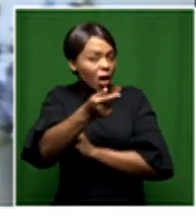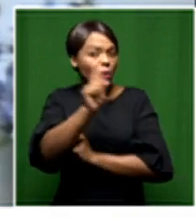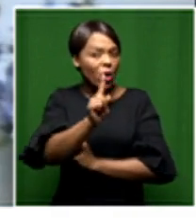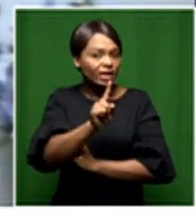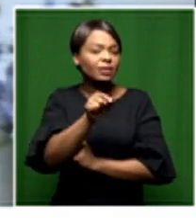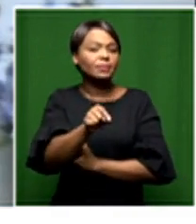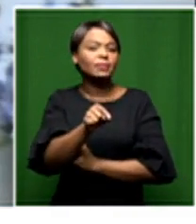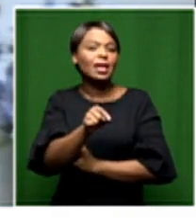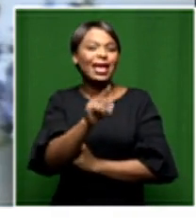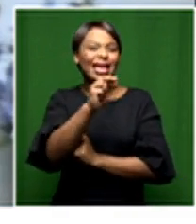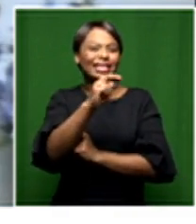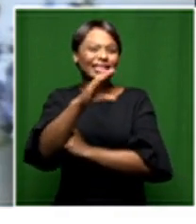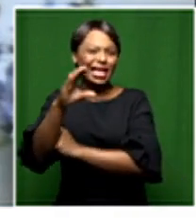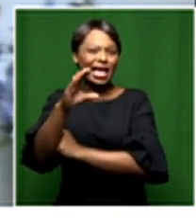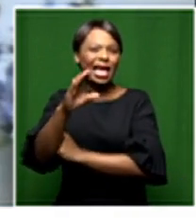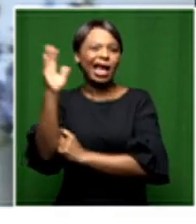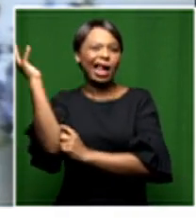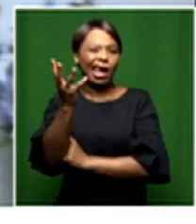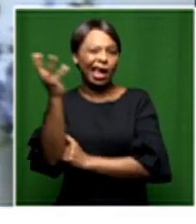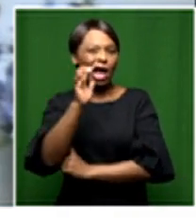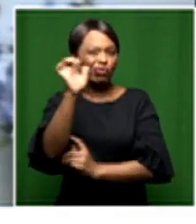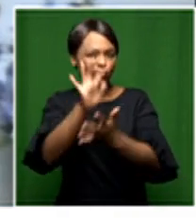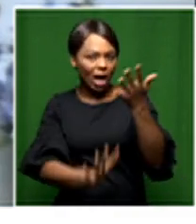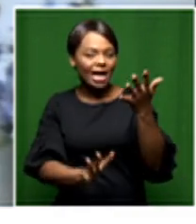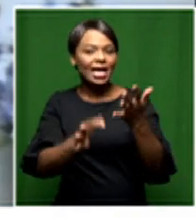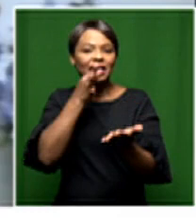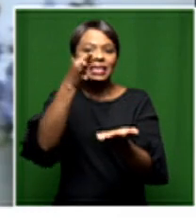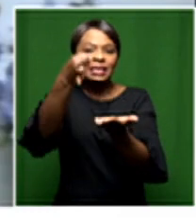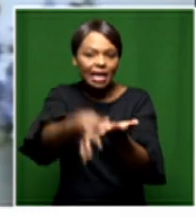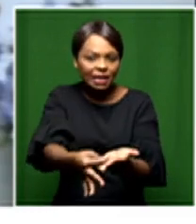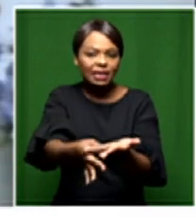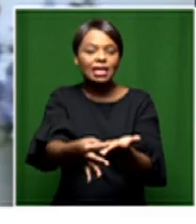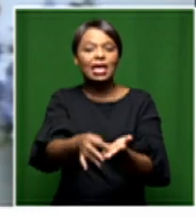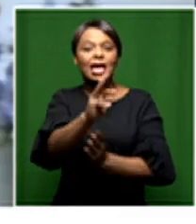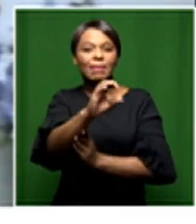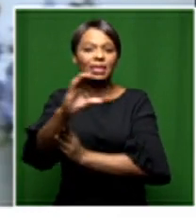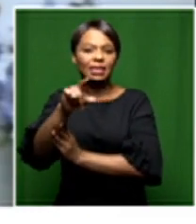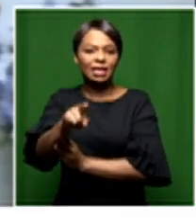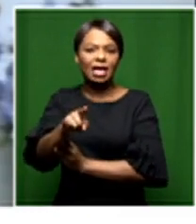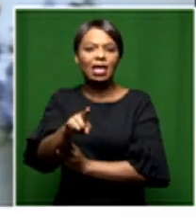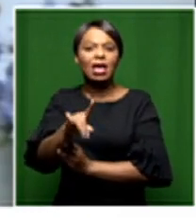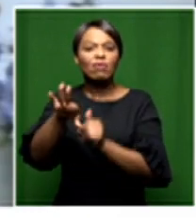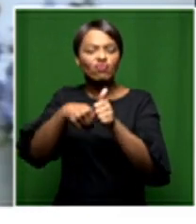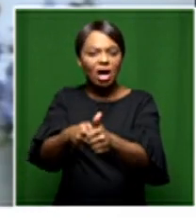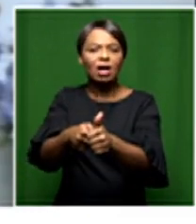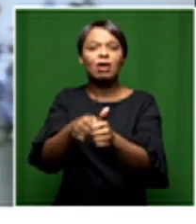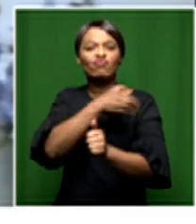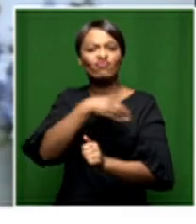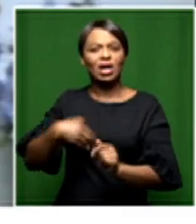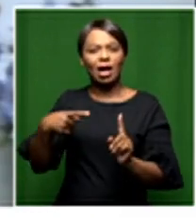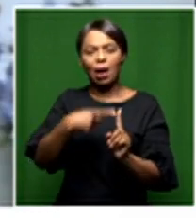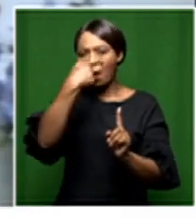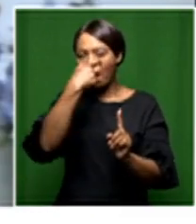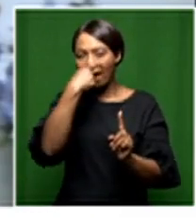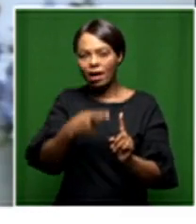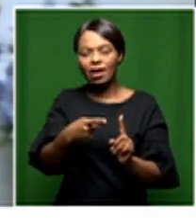that this NEC statement suggests that the NEC is falling in behind Cyril Ramaphosa more definitively